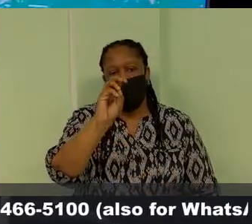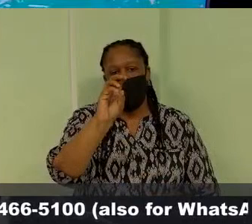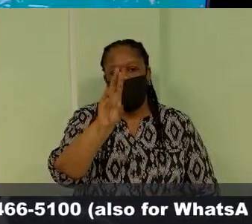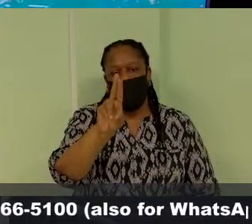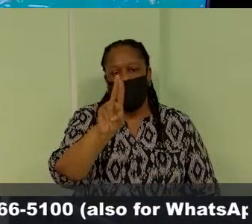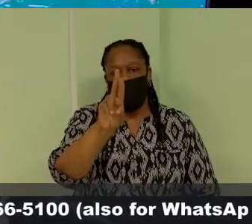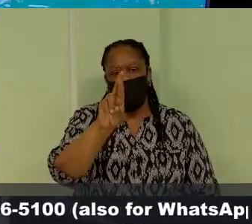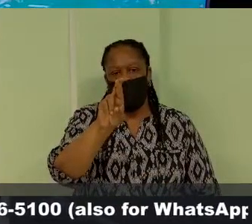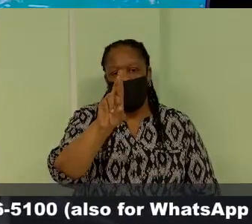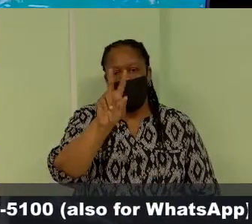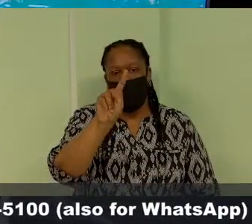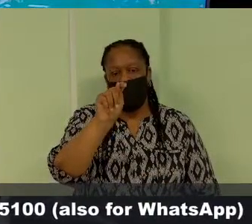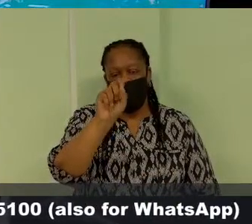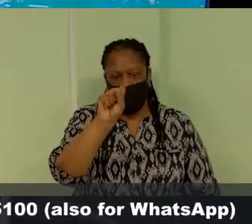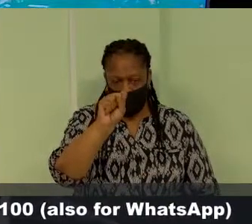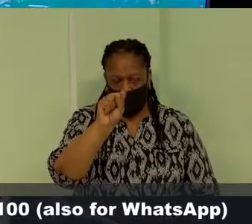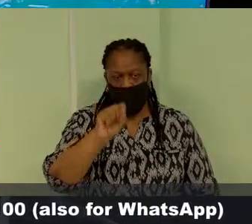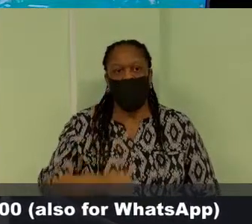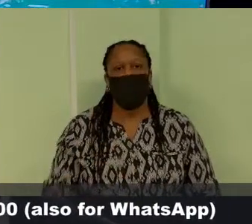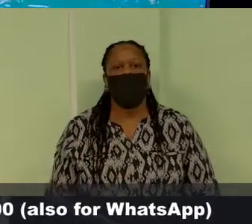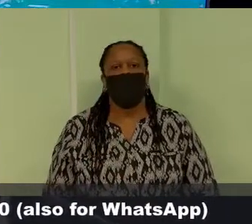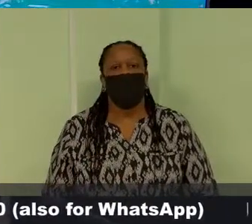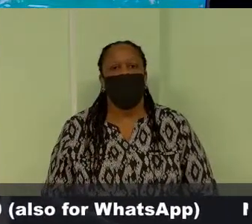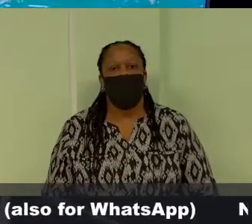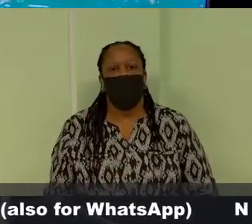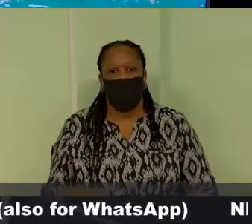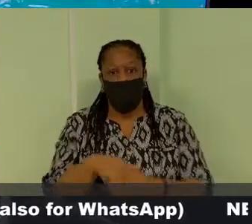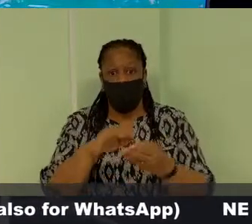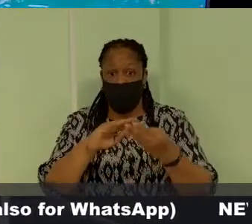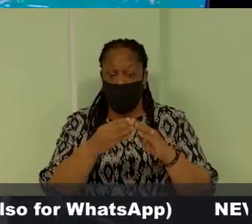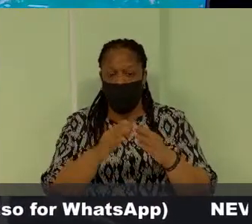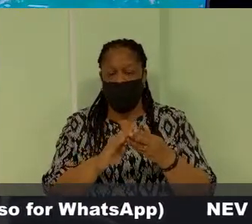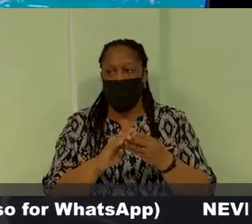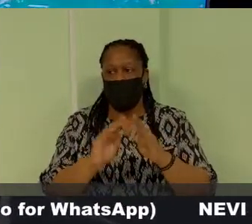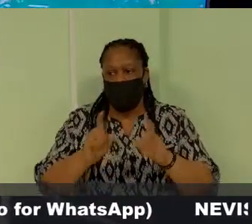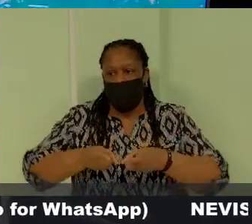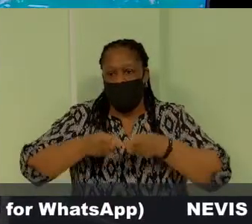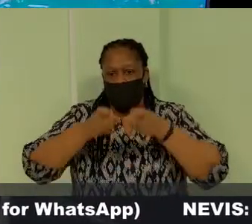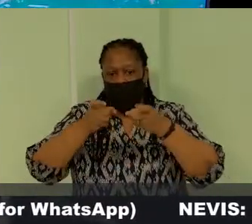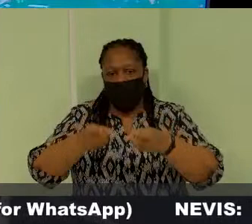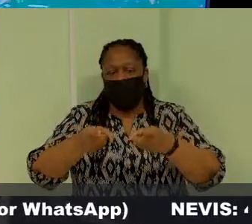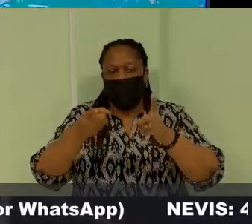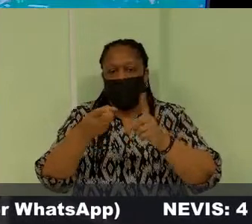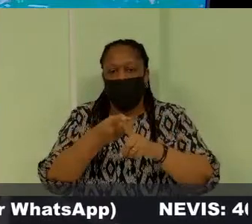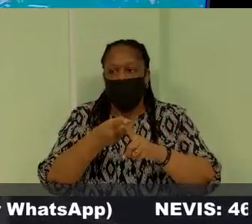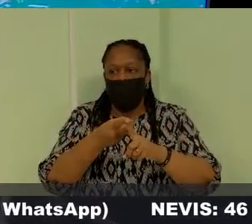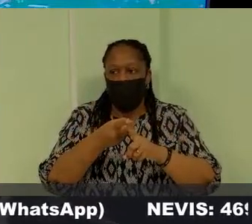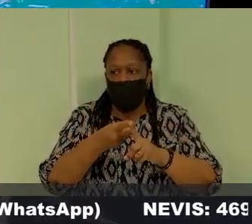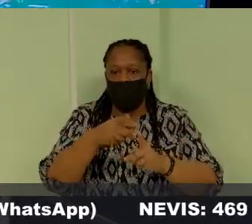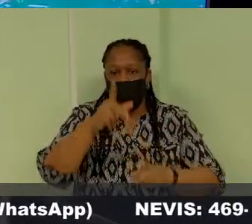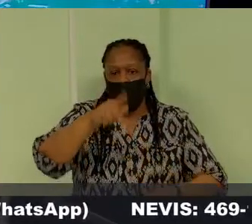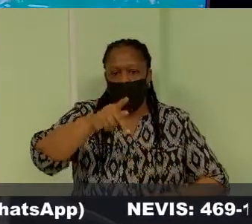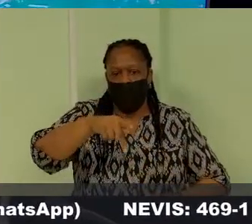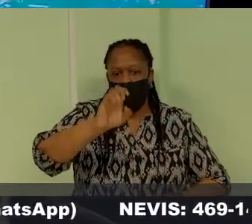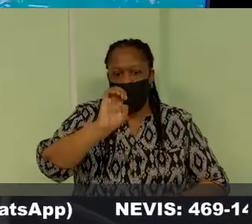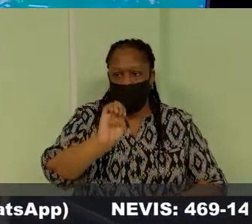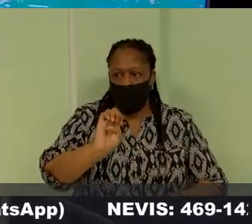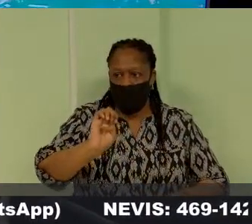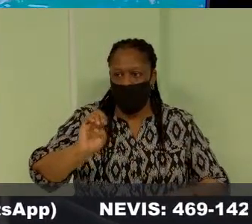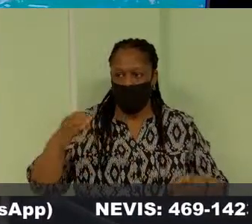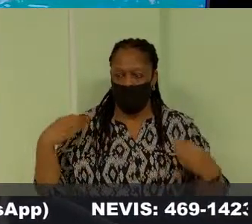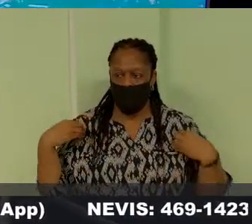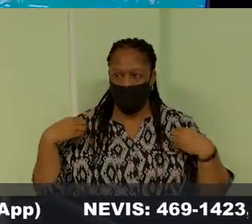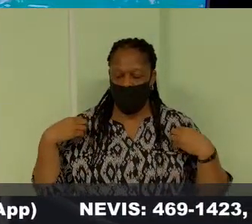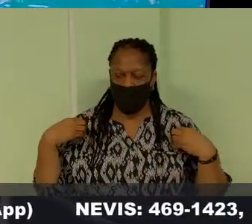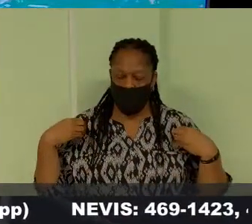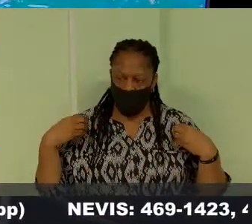of PPE, personal protective equipment, for frontline workers. We